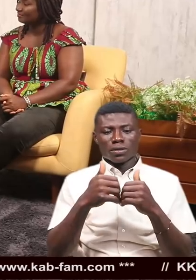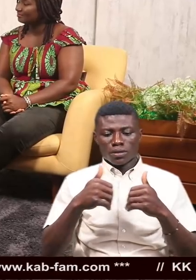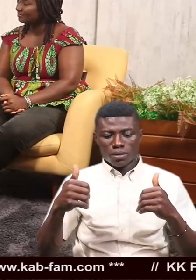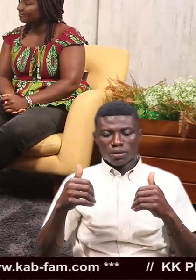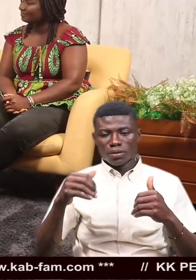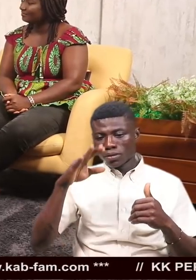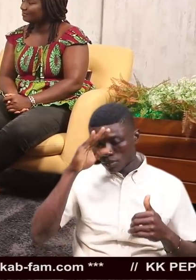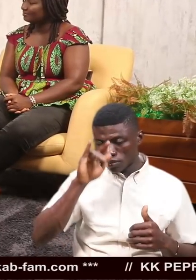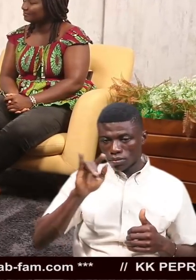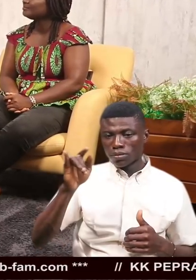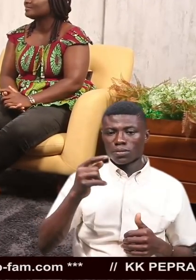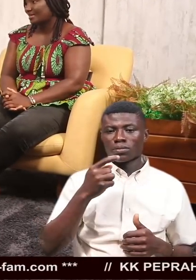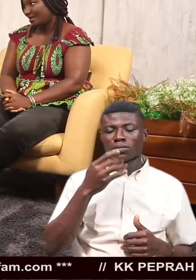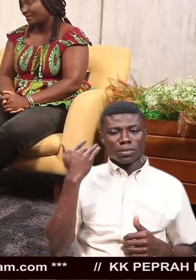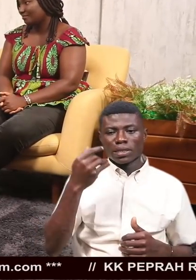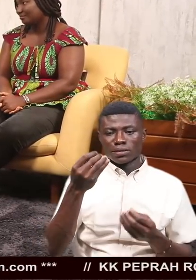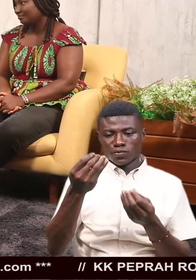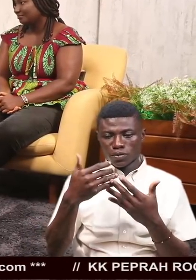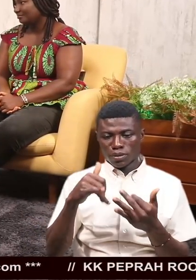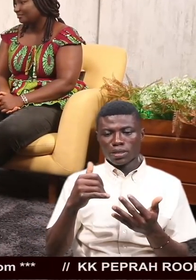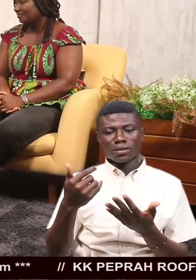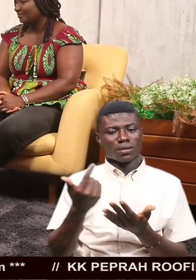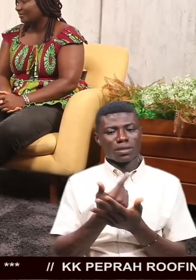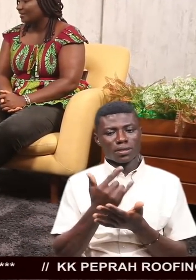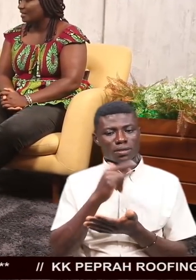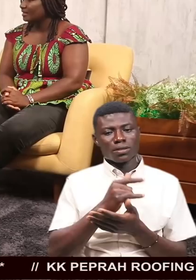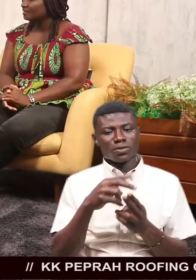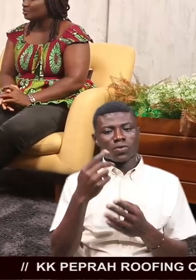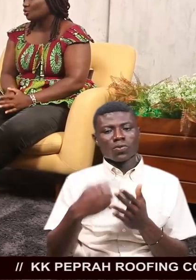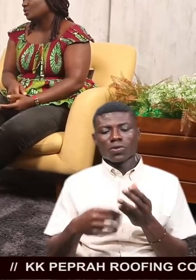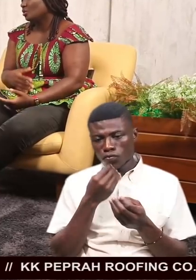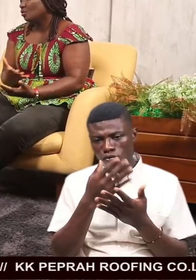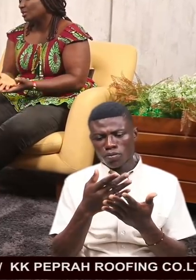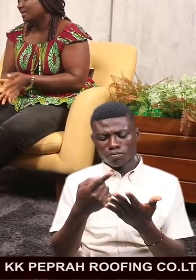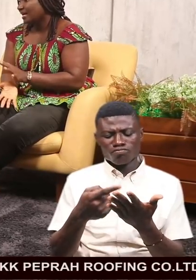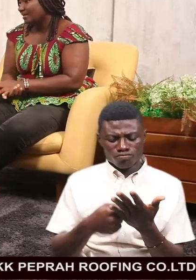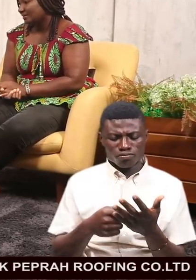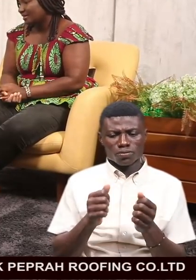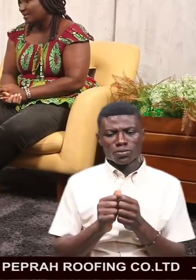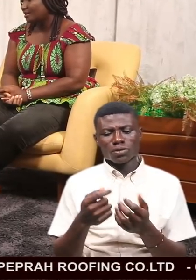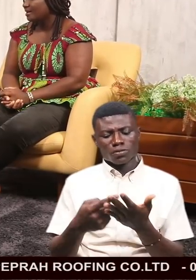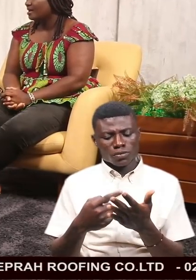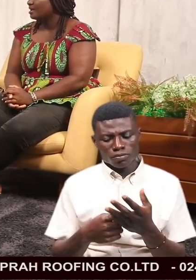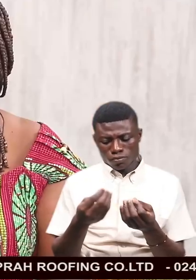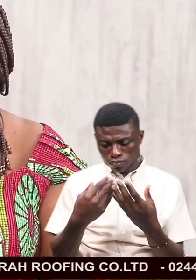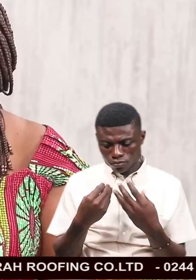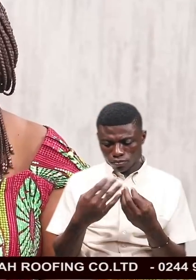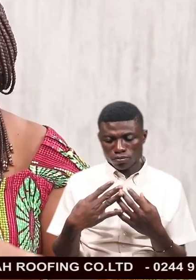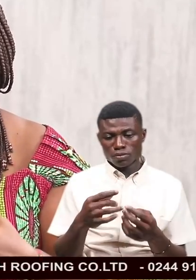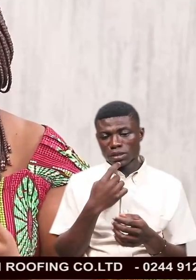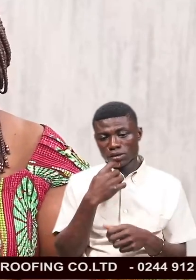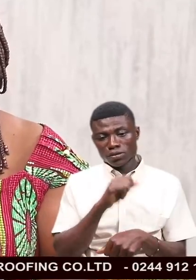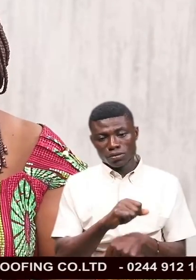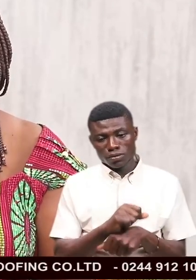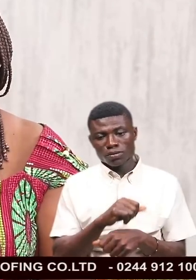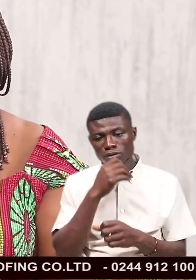kono. Safe son so bet na Ghana. It's a semen or catcher and son walko. Inti on me can say, Ejumano,